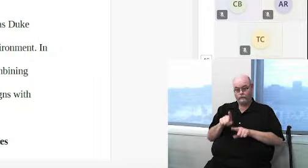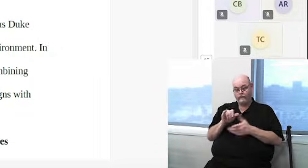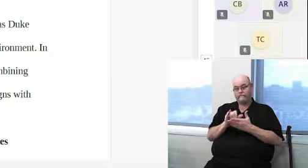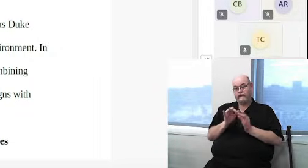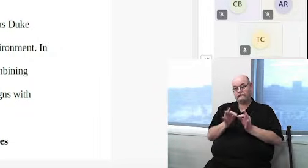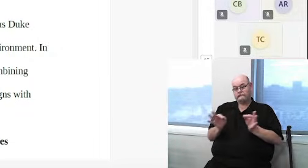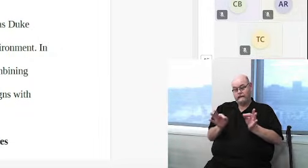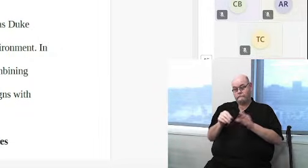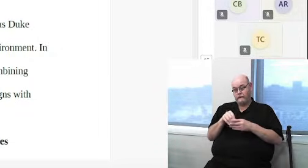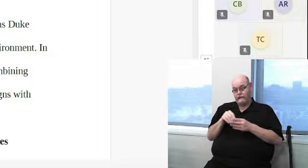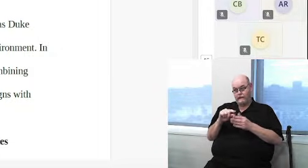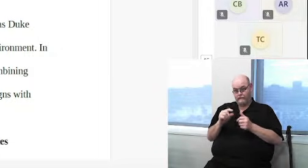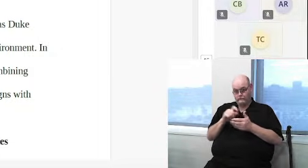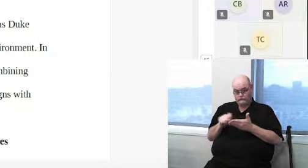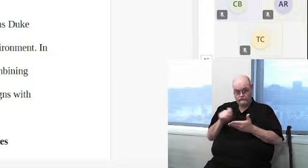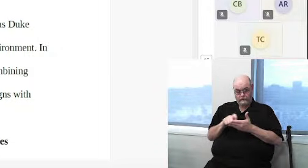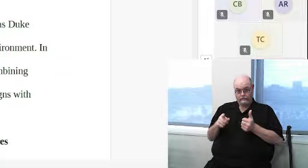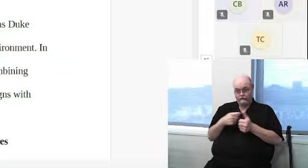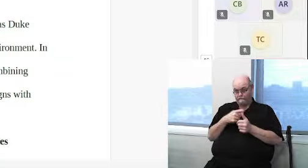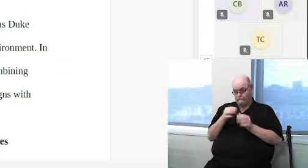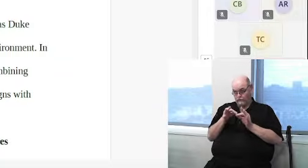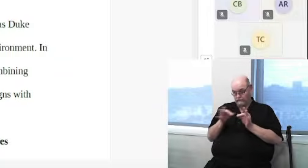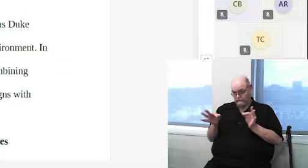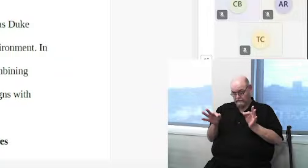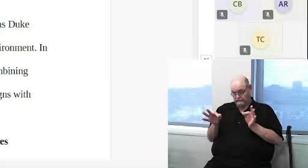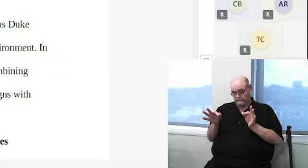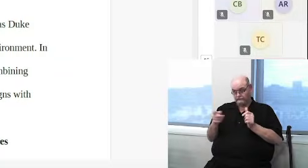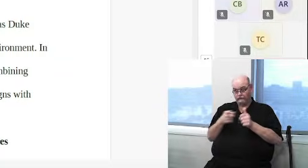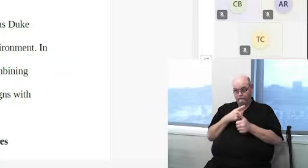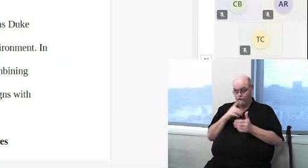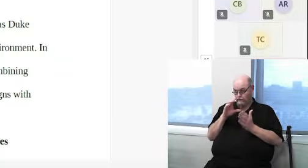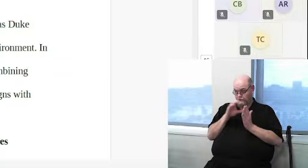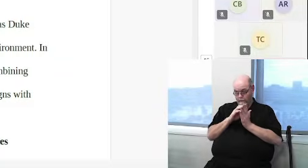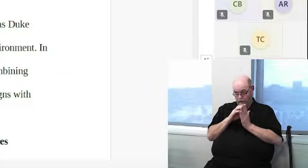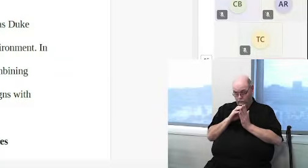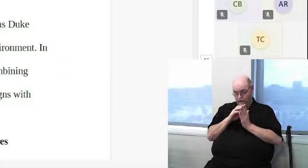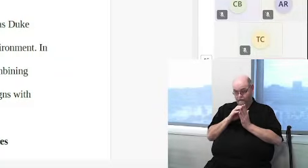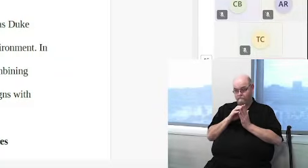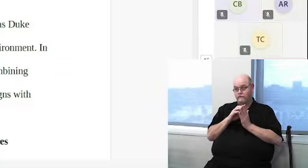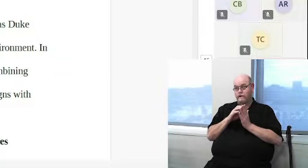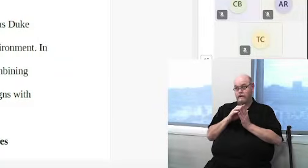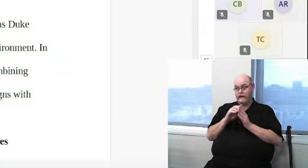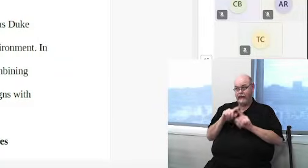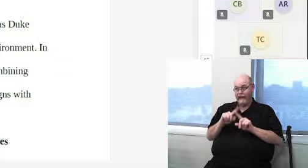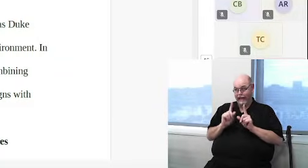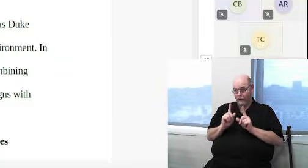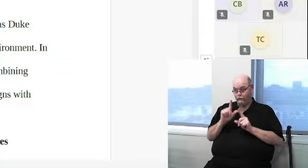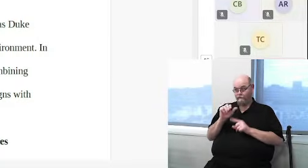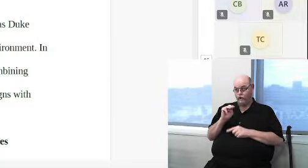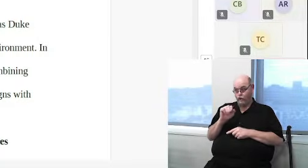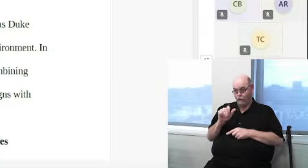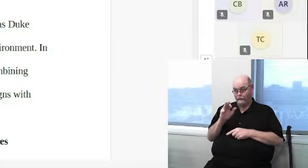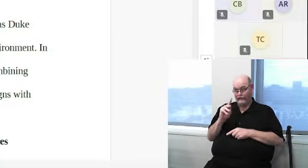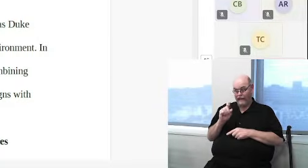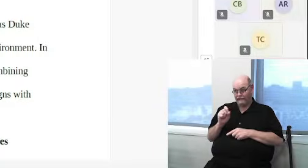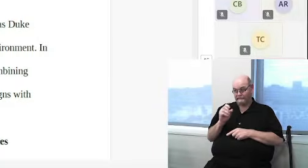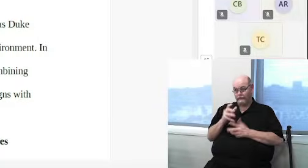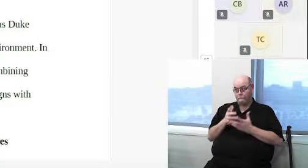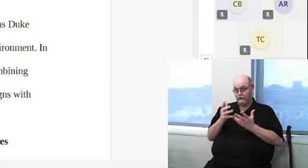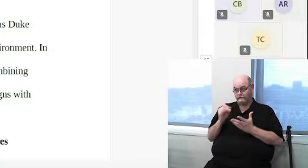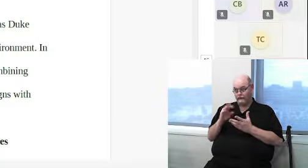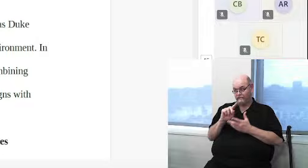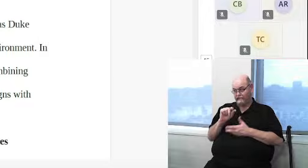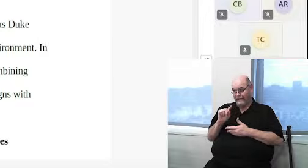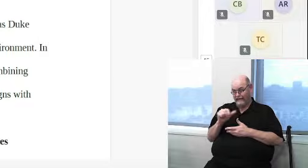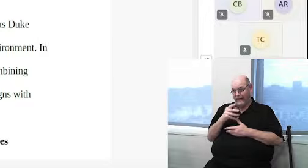Do you agree with the statement written in the first full sentence, first full paragraph on this page? However, LUMA lacks much